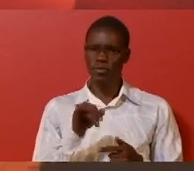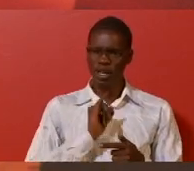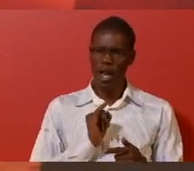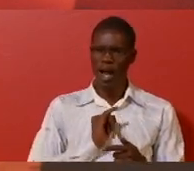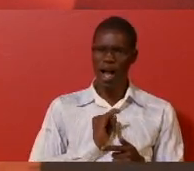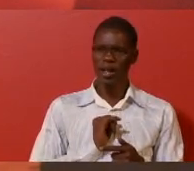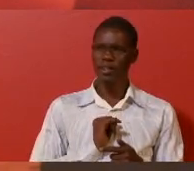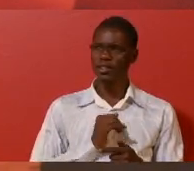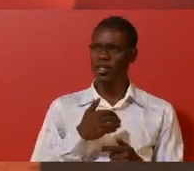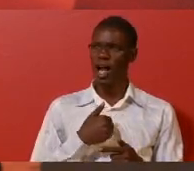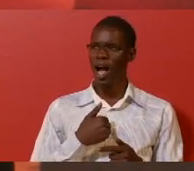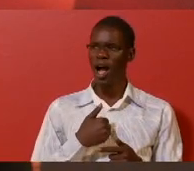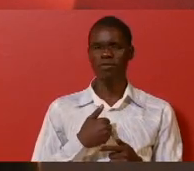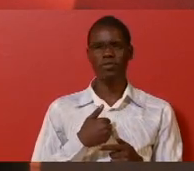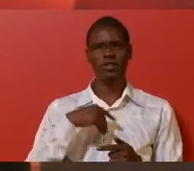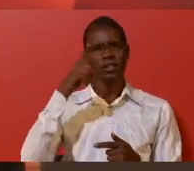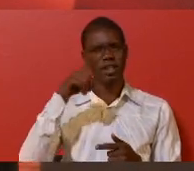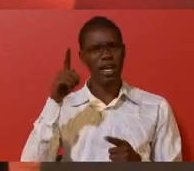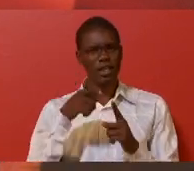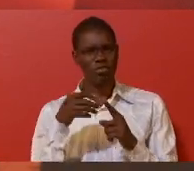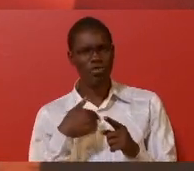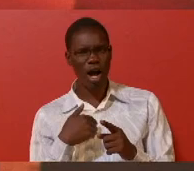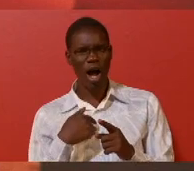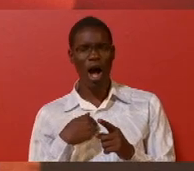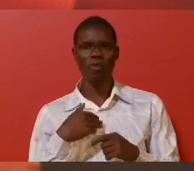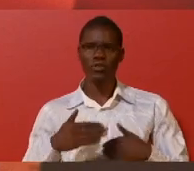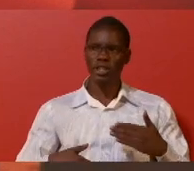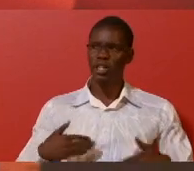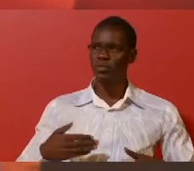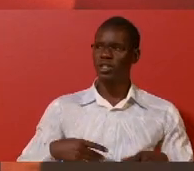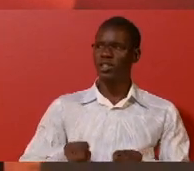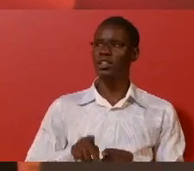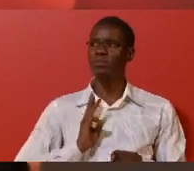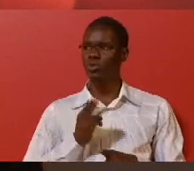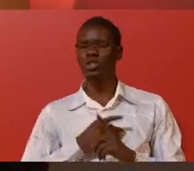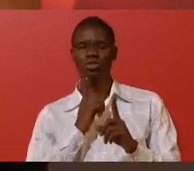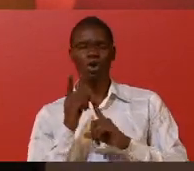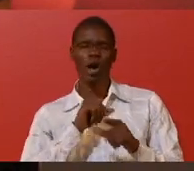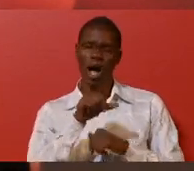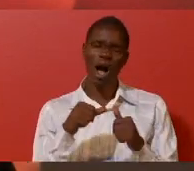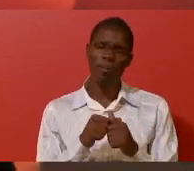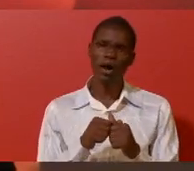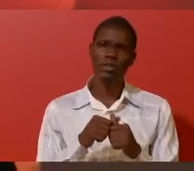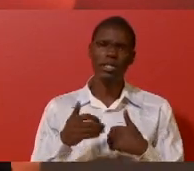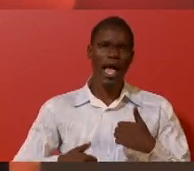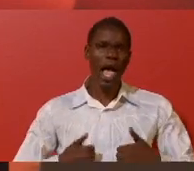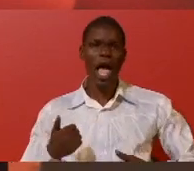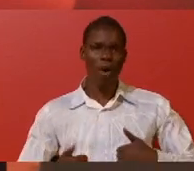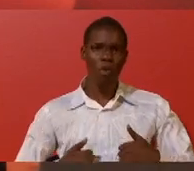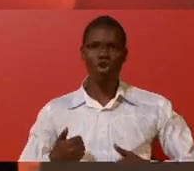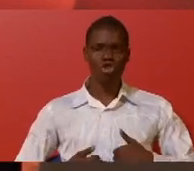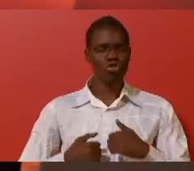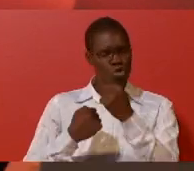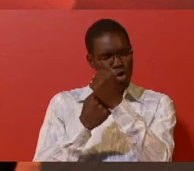to have this pleasure? But we talk about the fact that that emotional